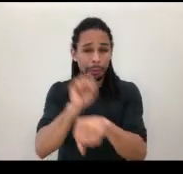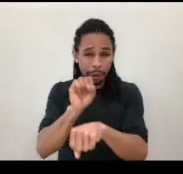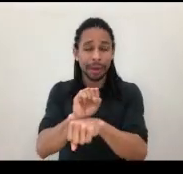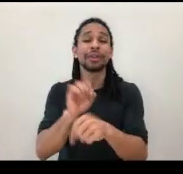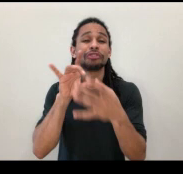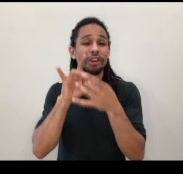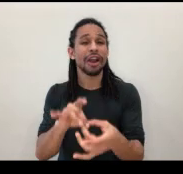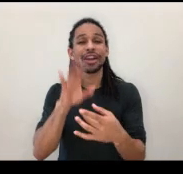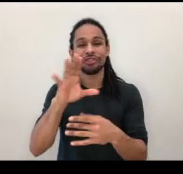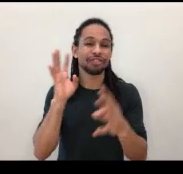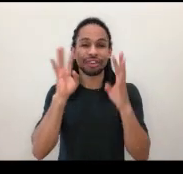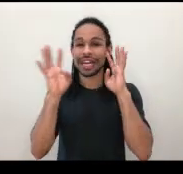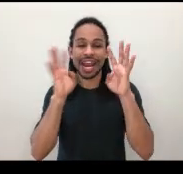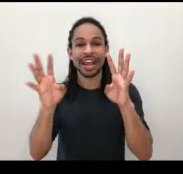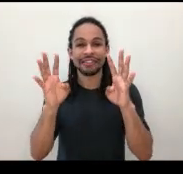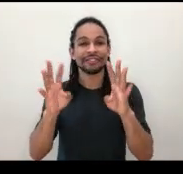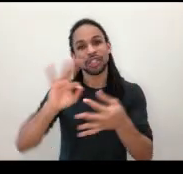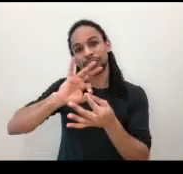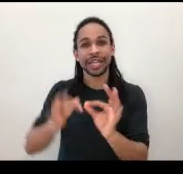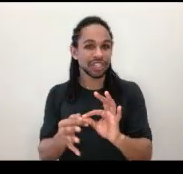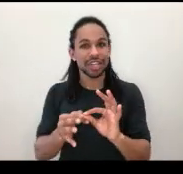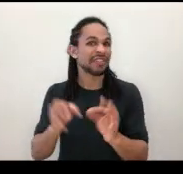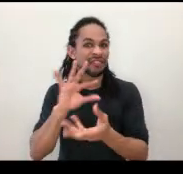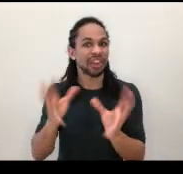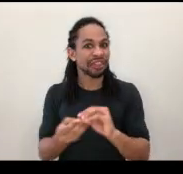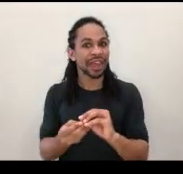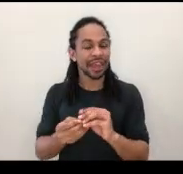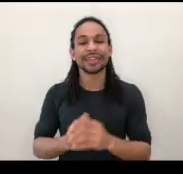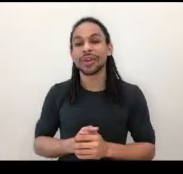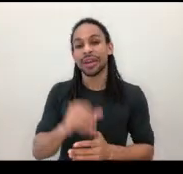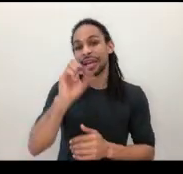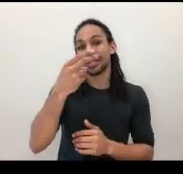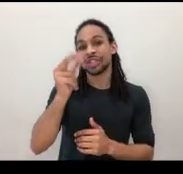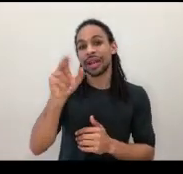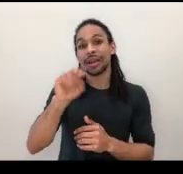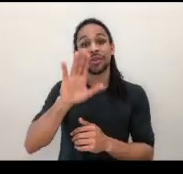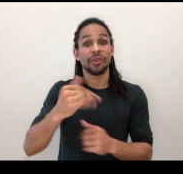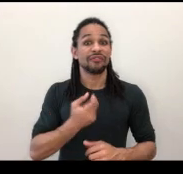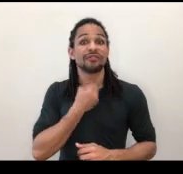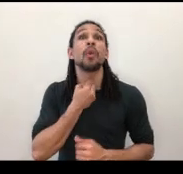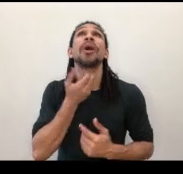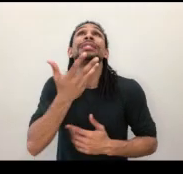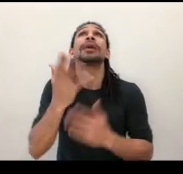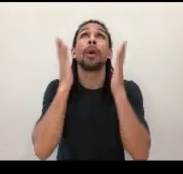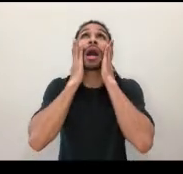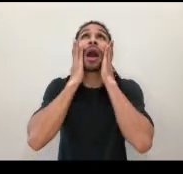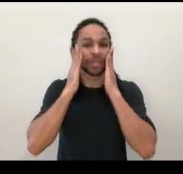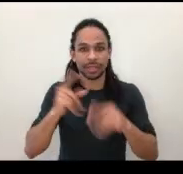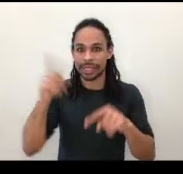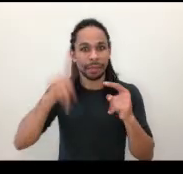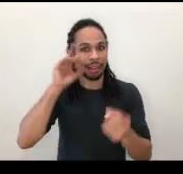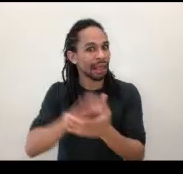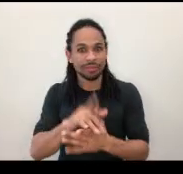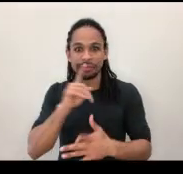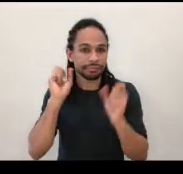incredible work here as far as just your creative interpretation of everything. Shannon, your voice is unbelievable. And I